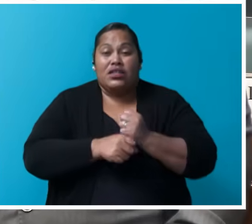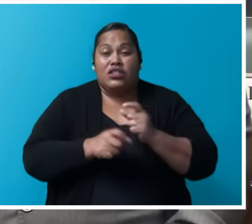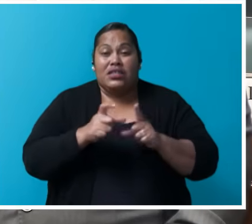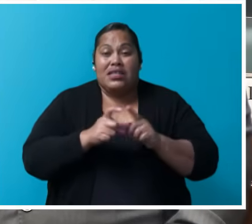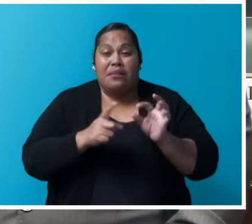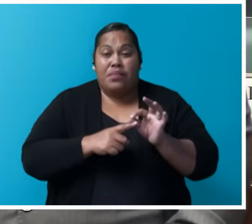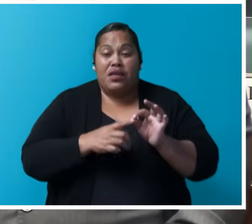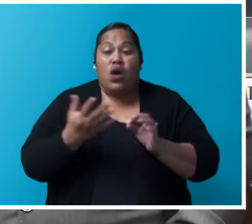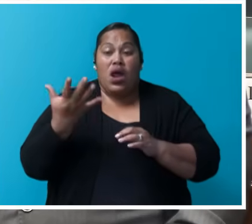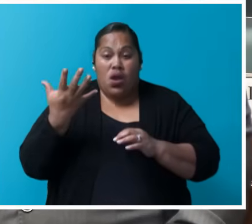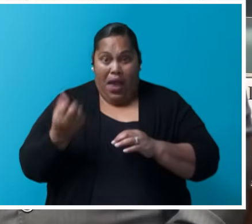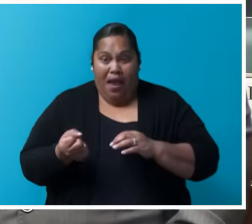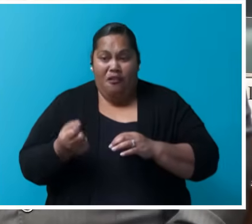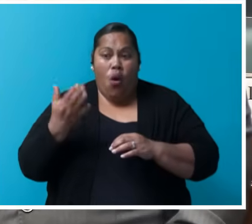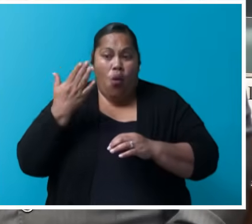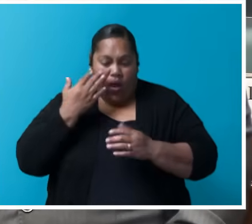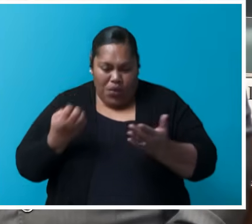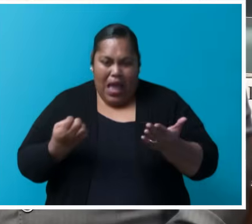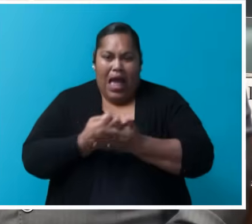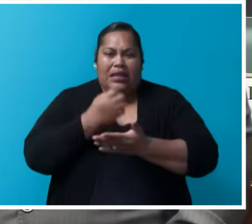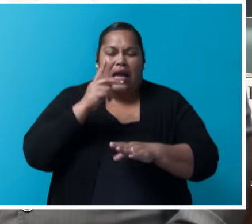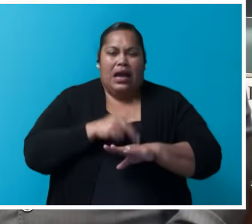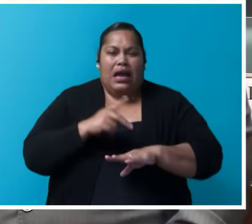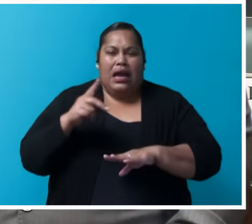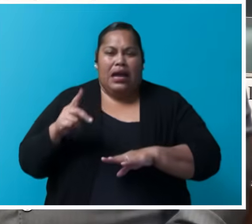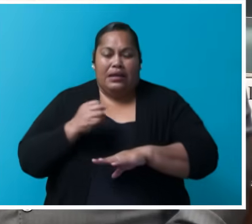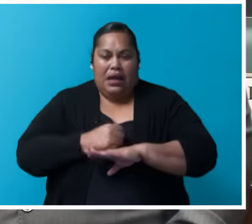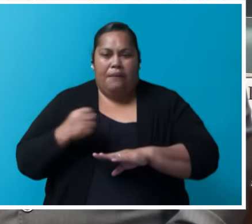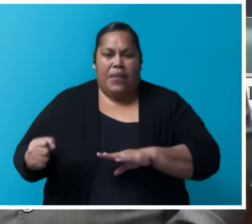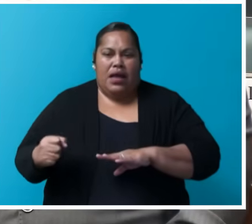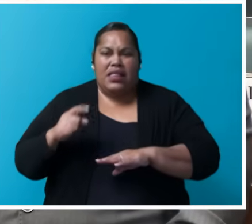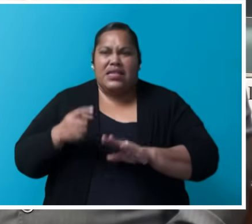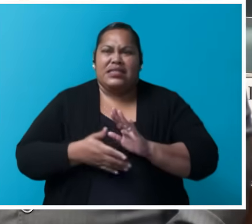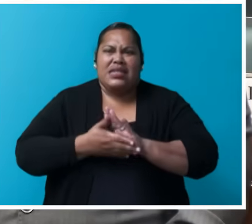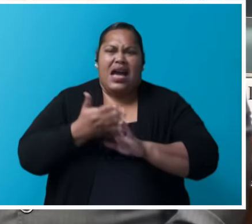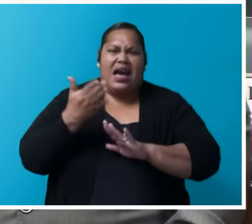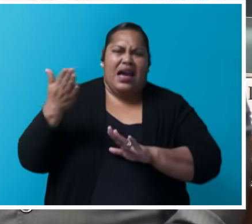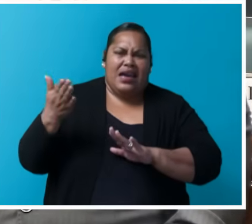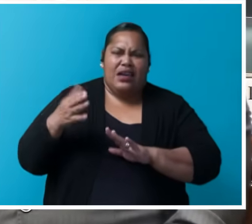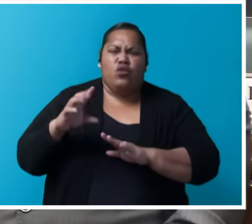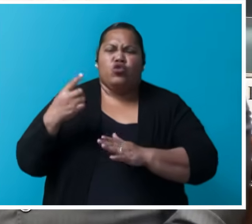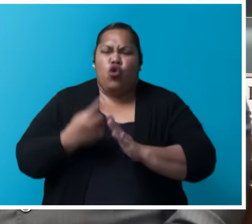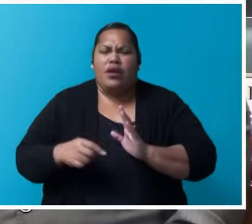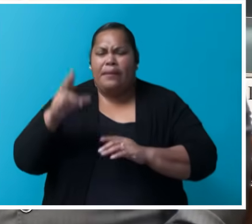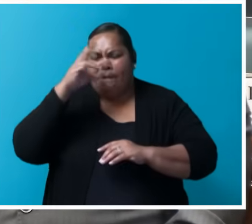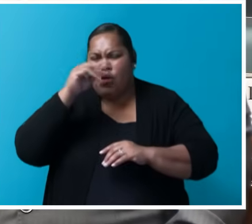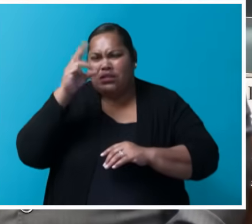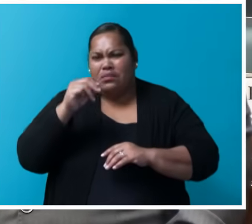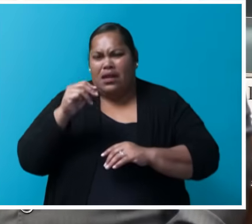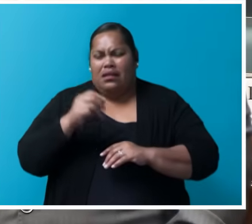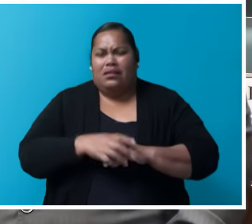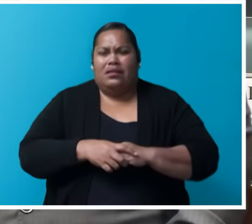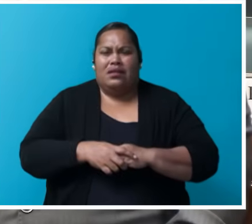at the time when we came into government. And this higher deficit, Mr. Speaker, was only possible because